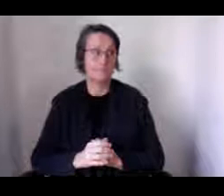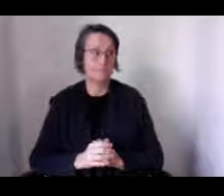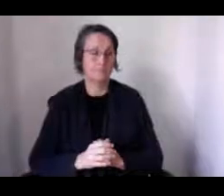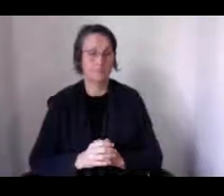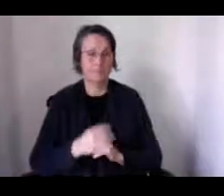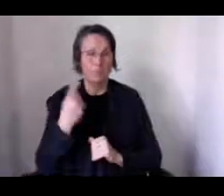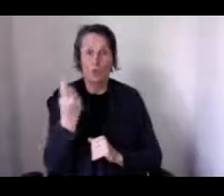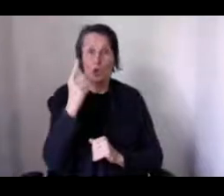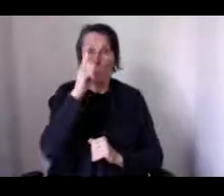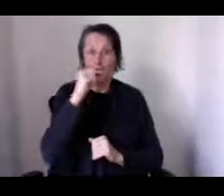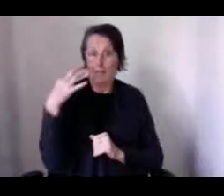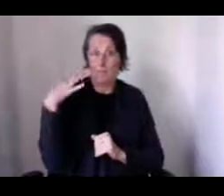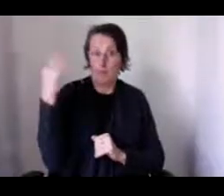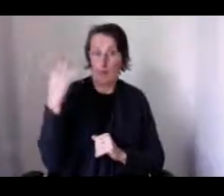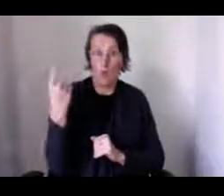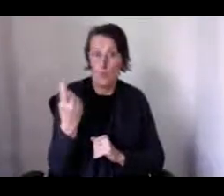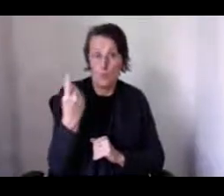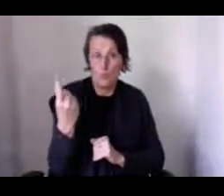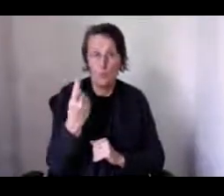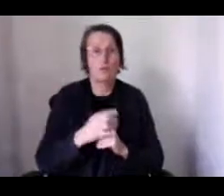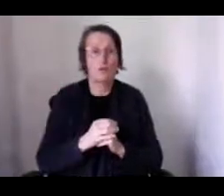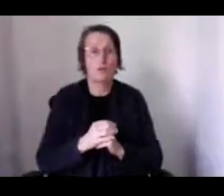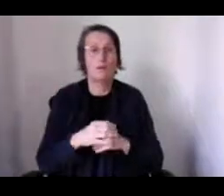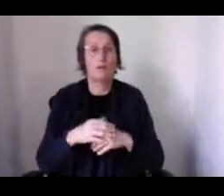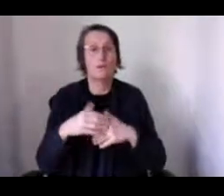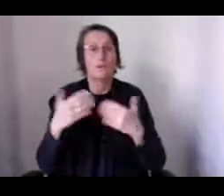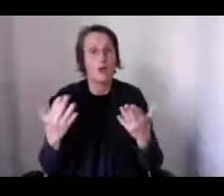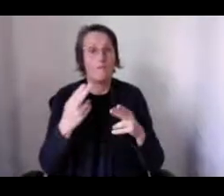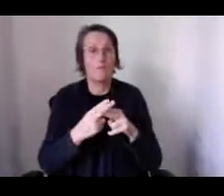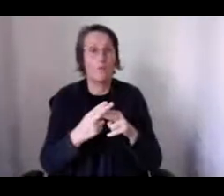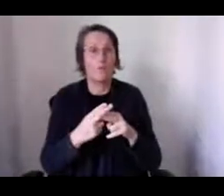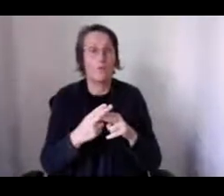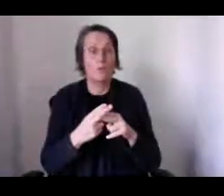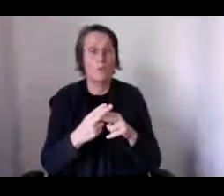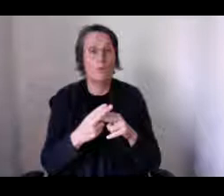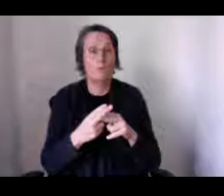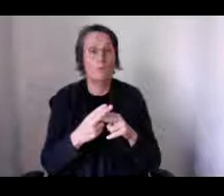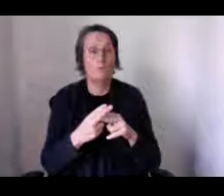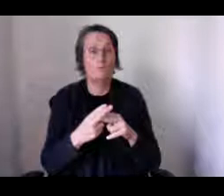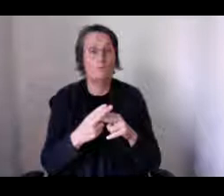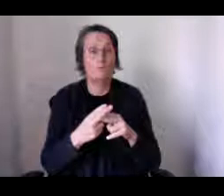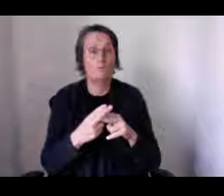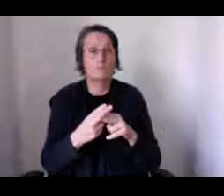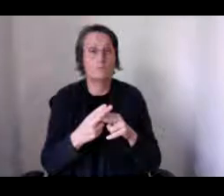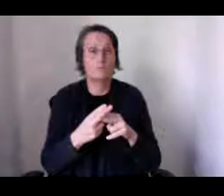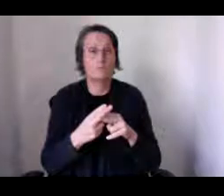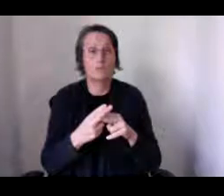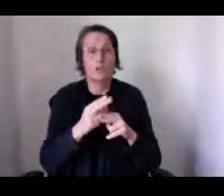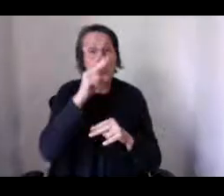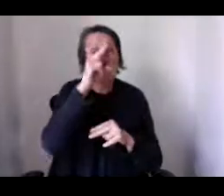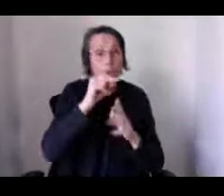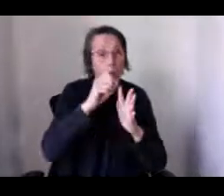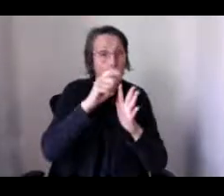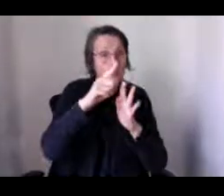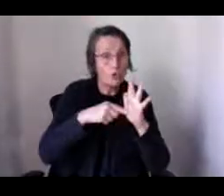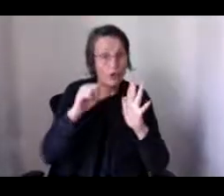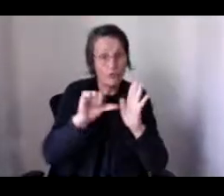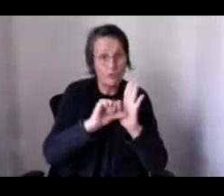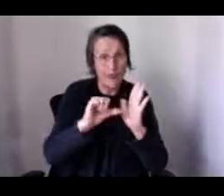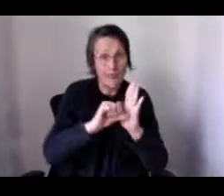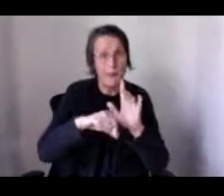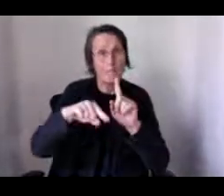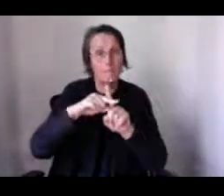Who can apply? So for both the small project grants and for projects and creative